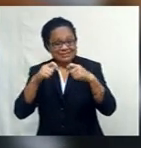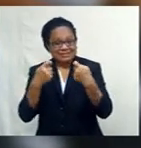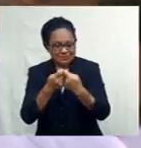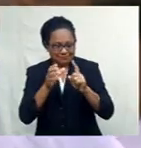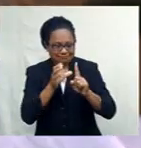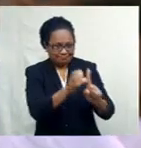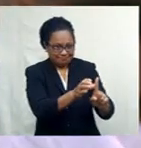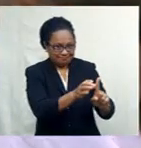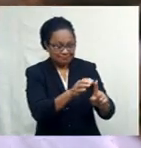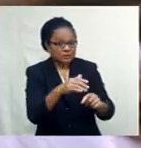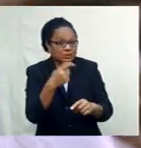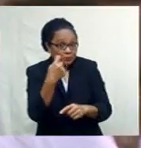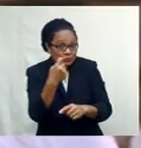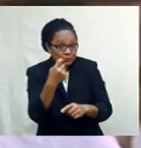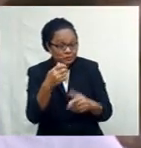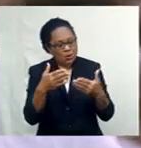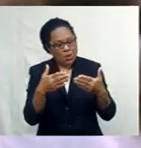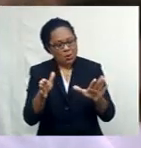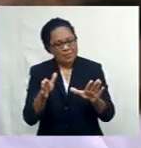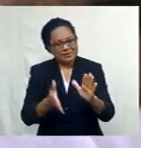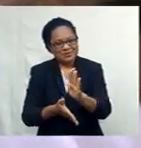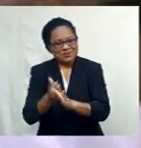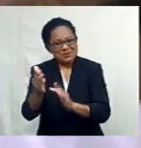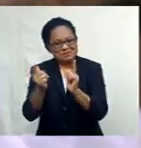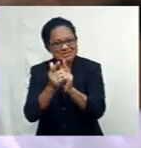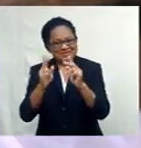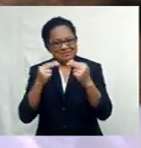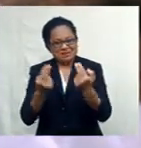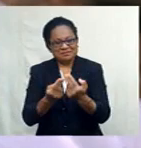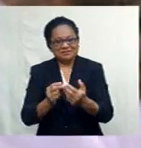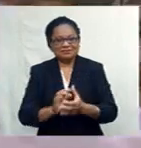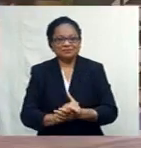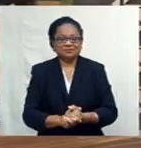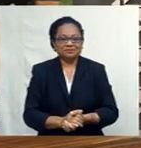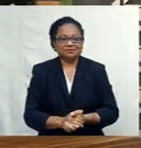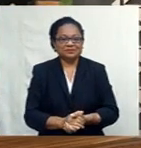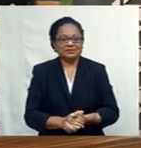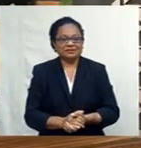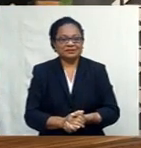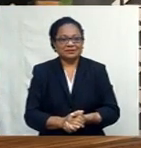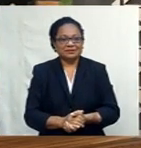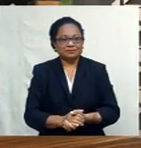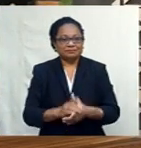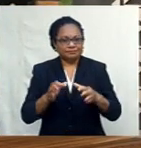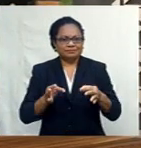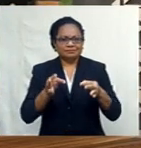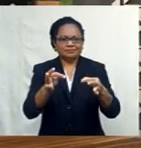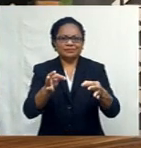reunite with their families. Venina Rakautonga, FBC Sports. The